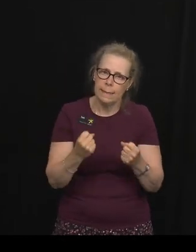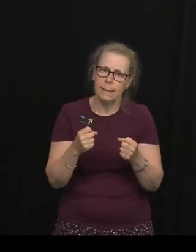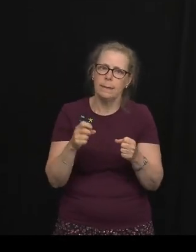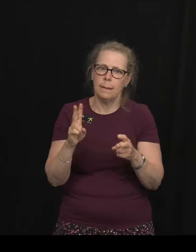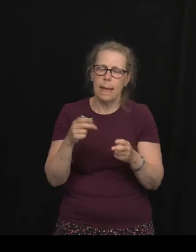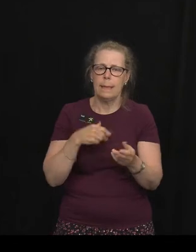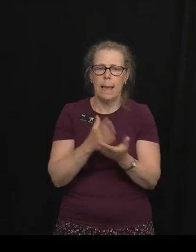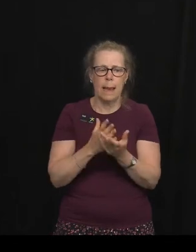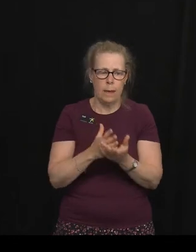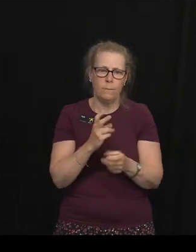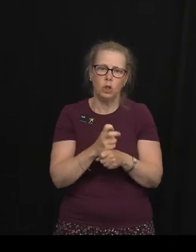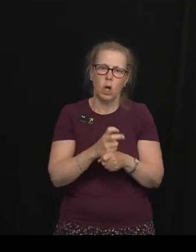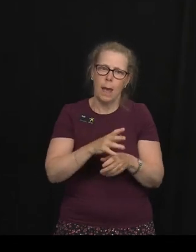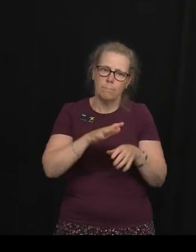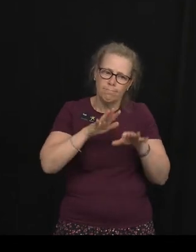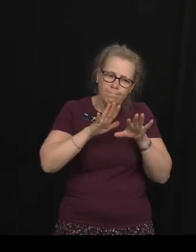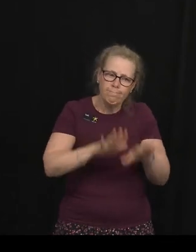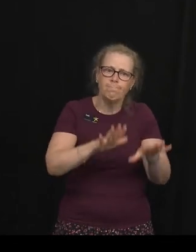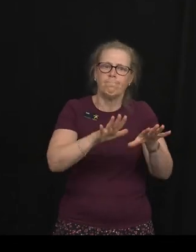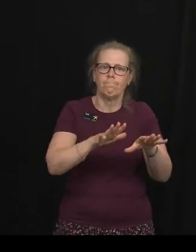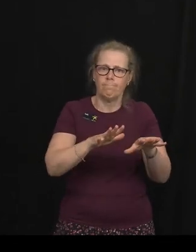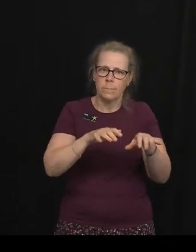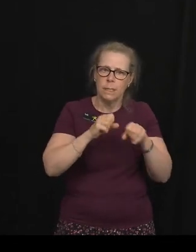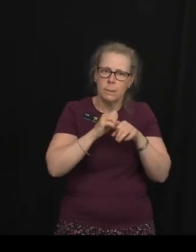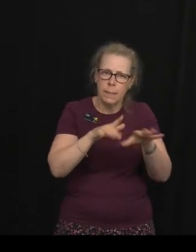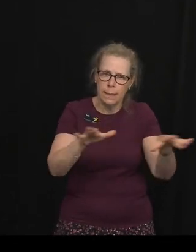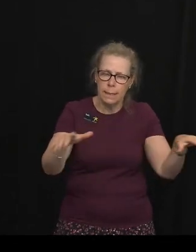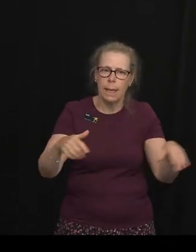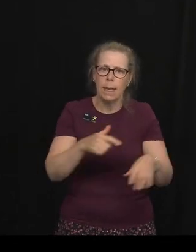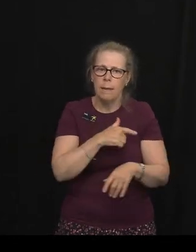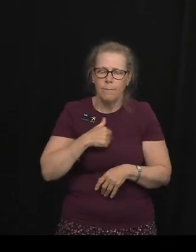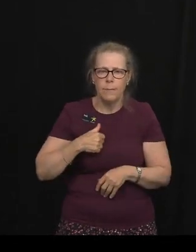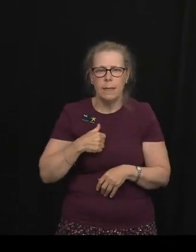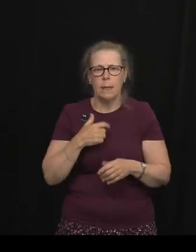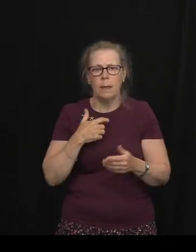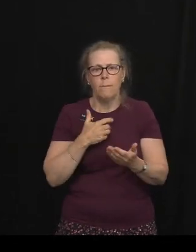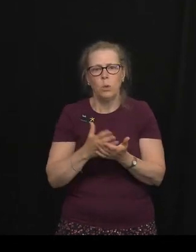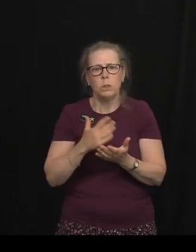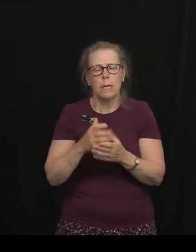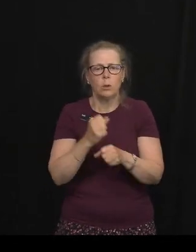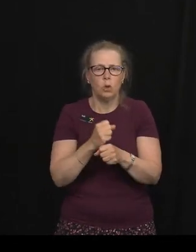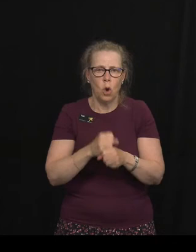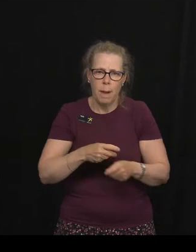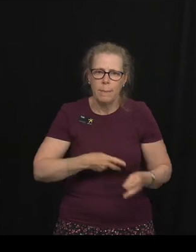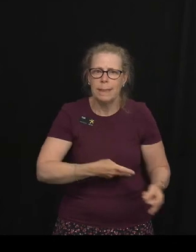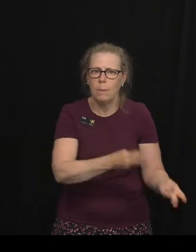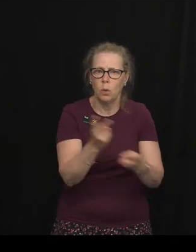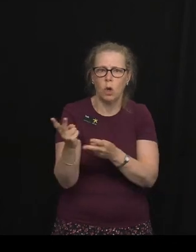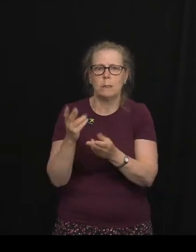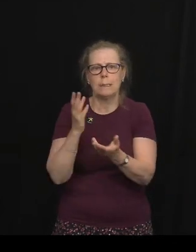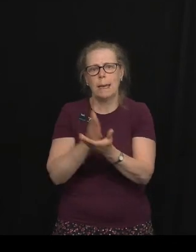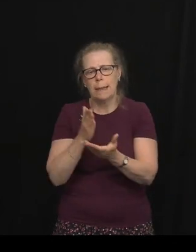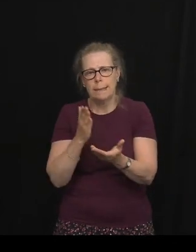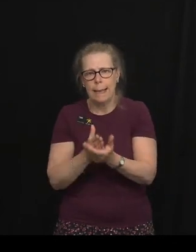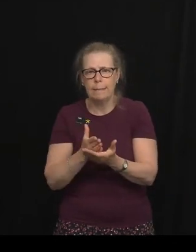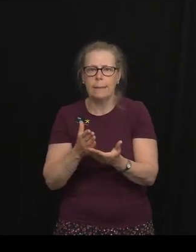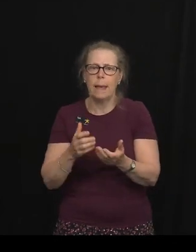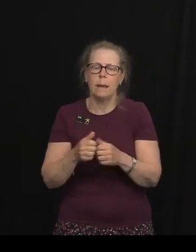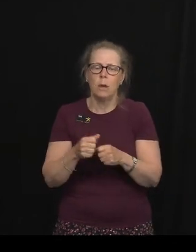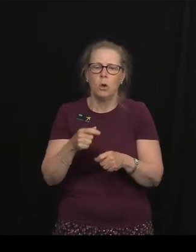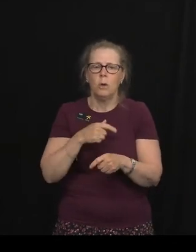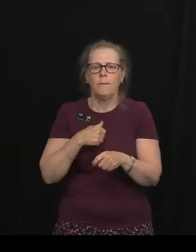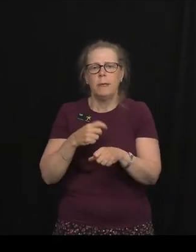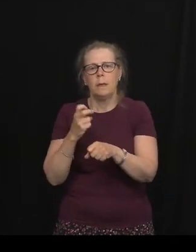of the virus. We continue to work with democracy and human rights. We put money onto social services, social